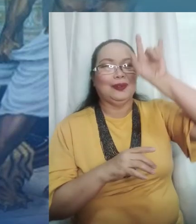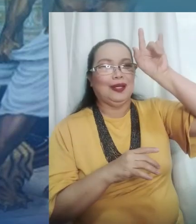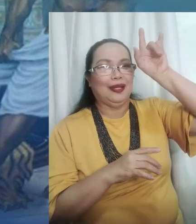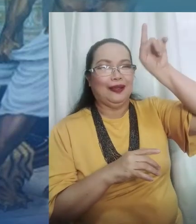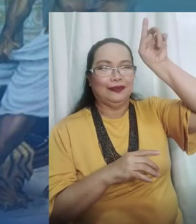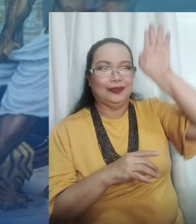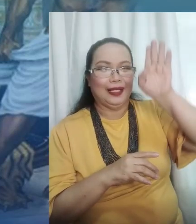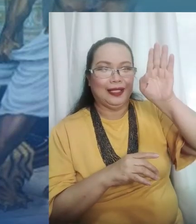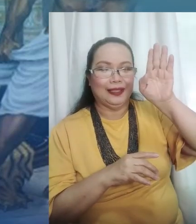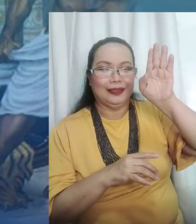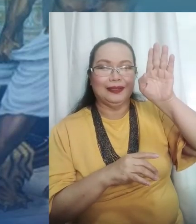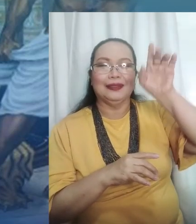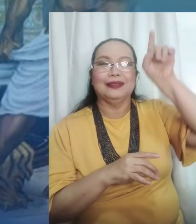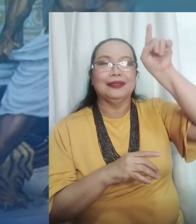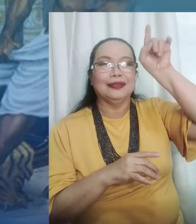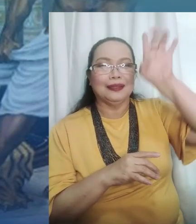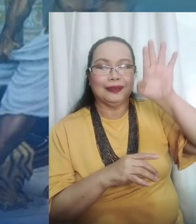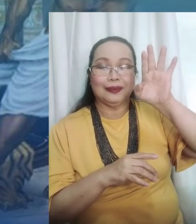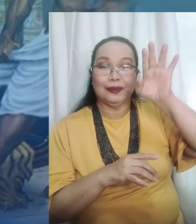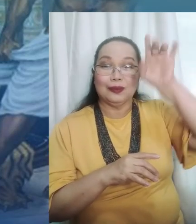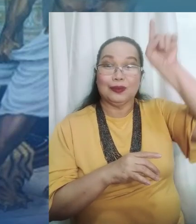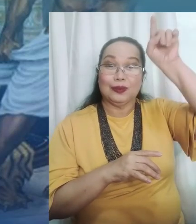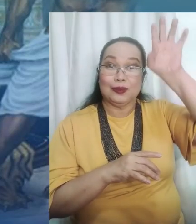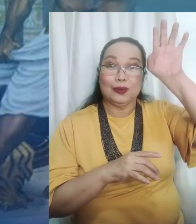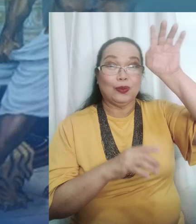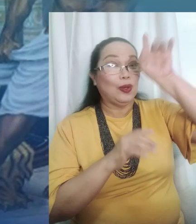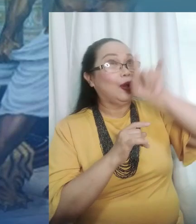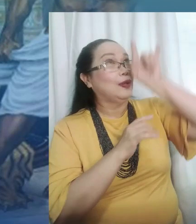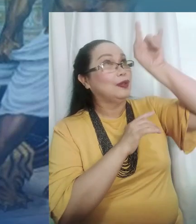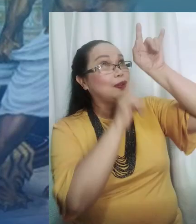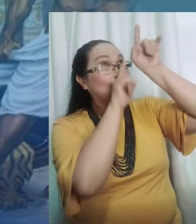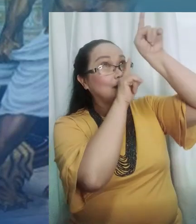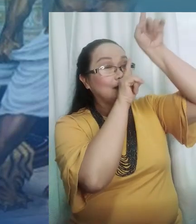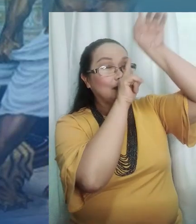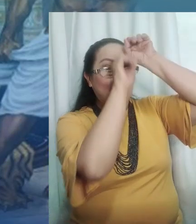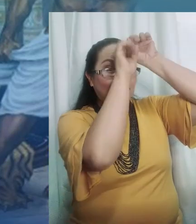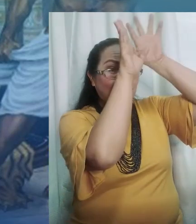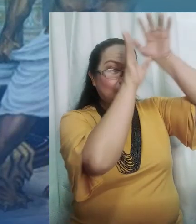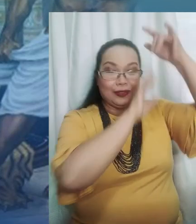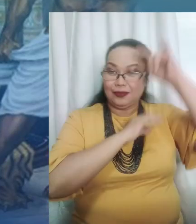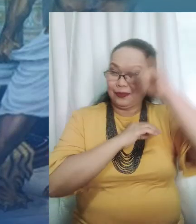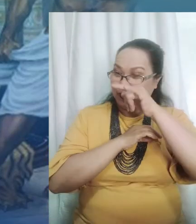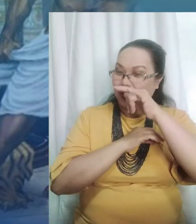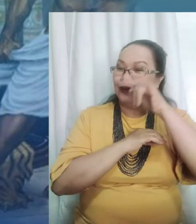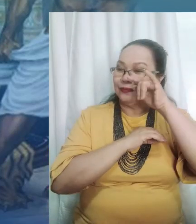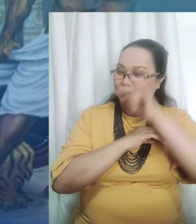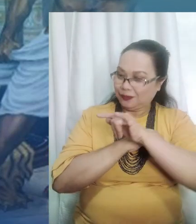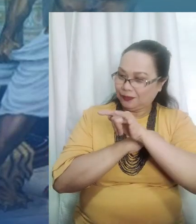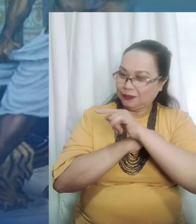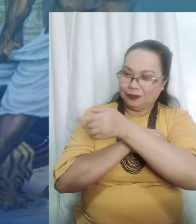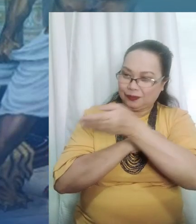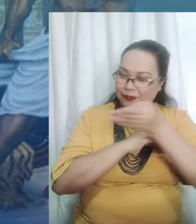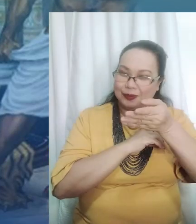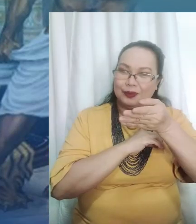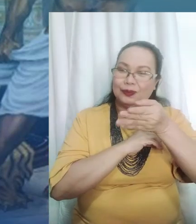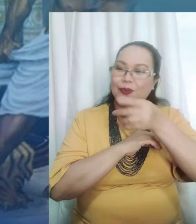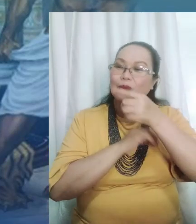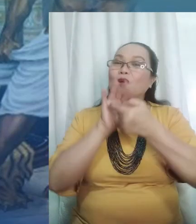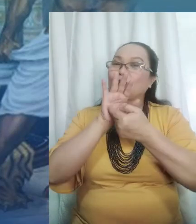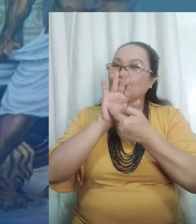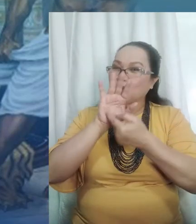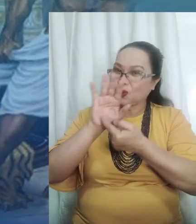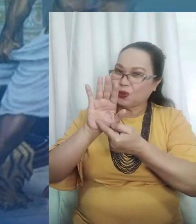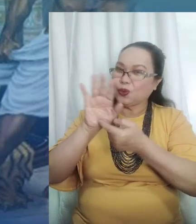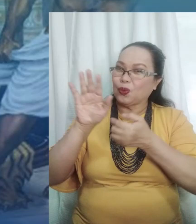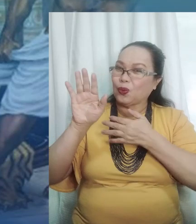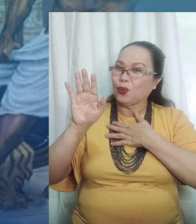The one who loves me will be loved by my Father, and I too will love them. And here,